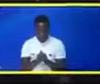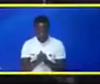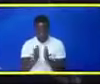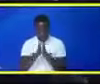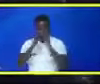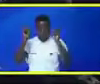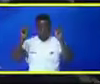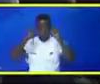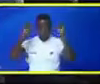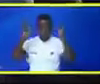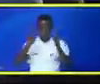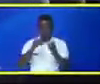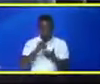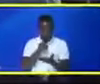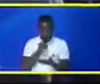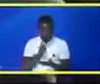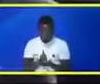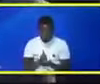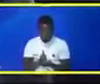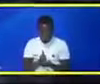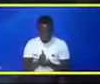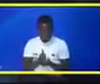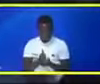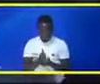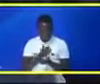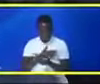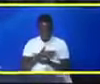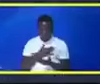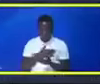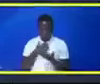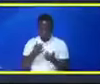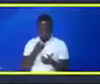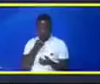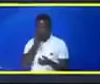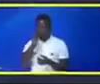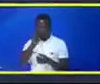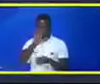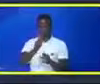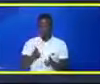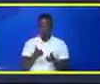Hallelujah. Can I speak over your life now?